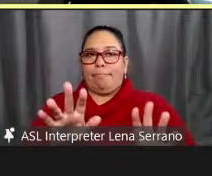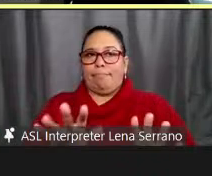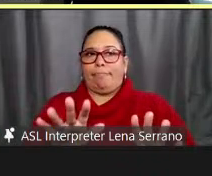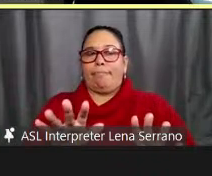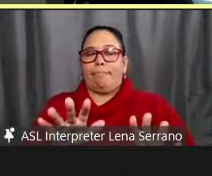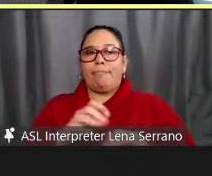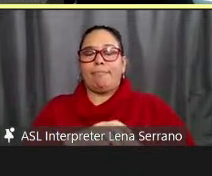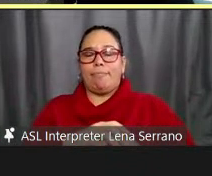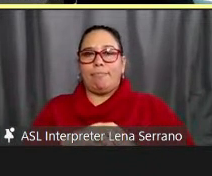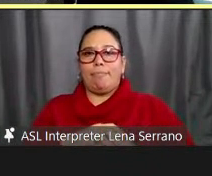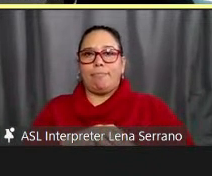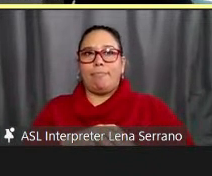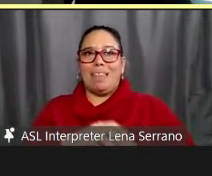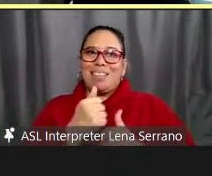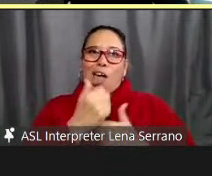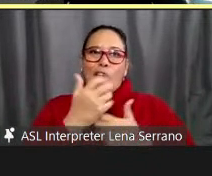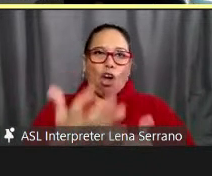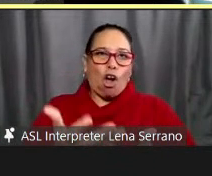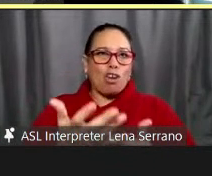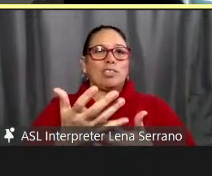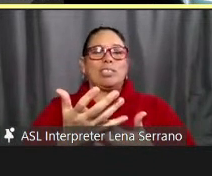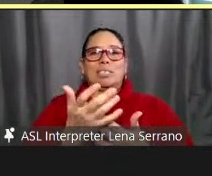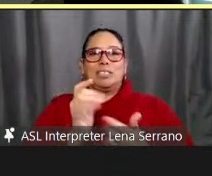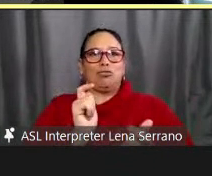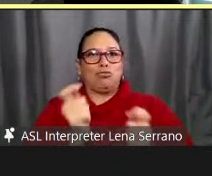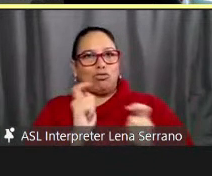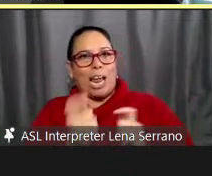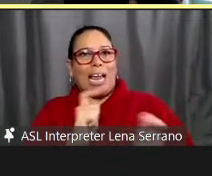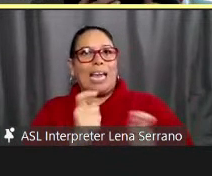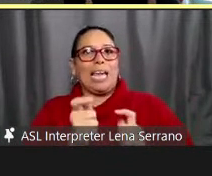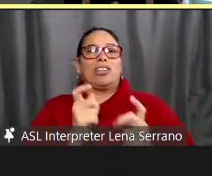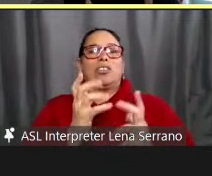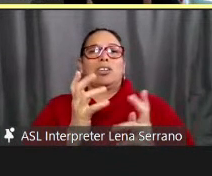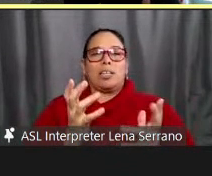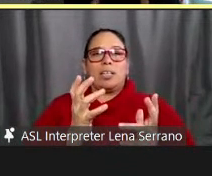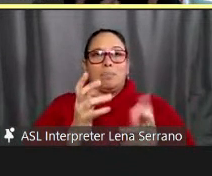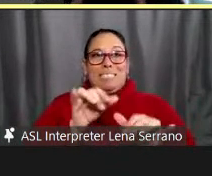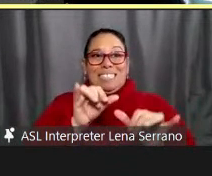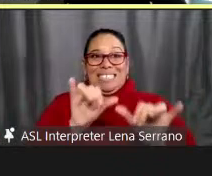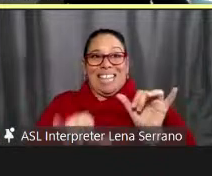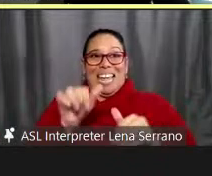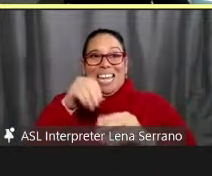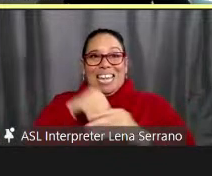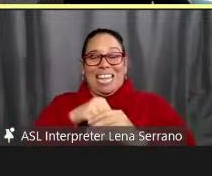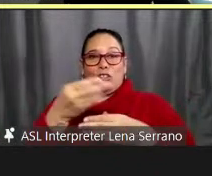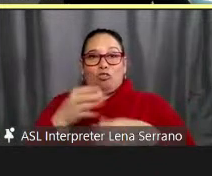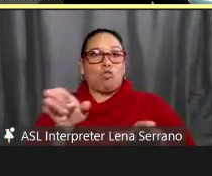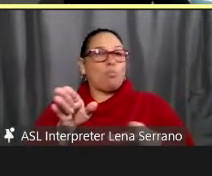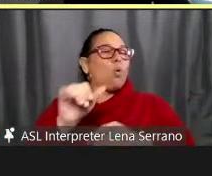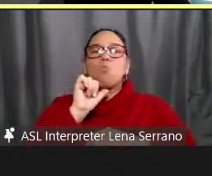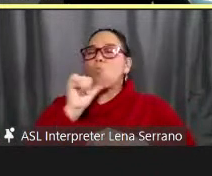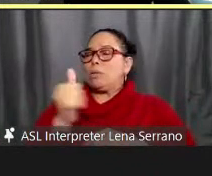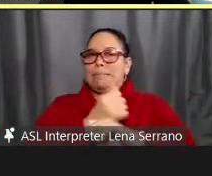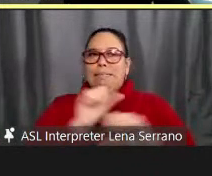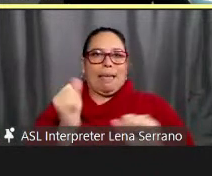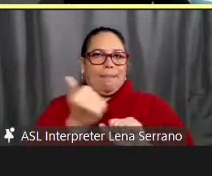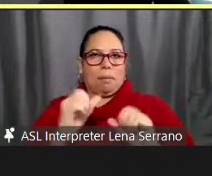which causes them to switch gears and try another tactic because staying in that room was no longer safe to do.